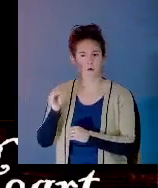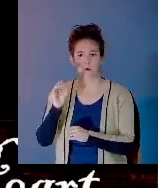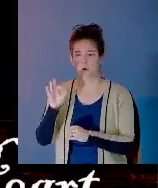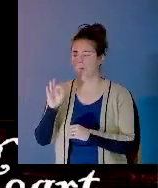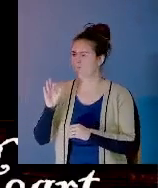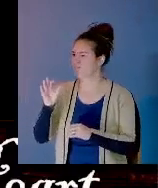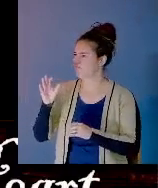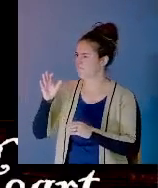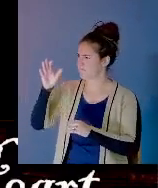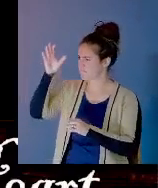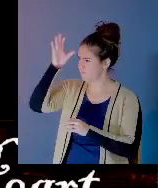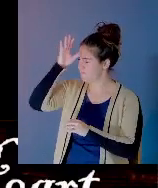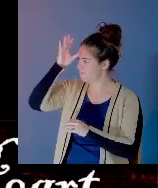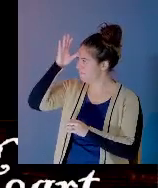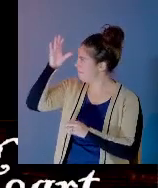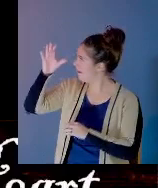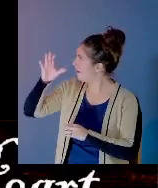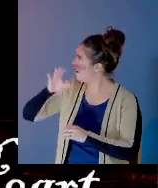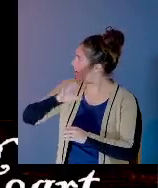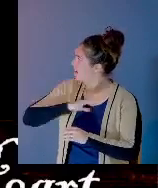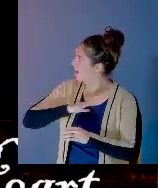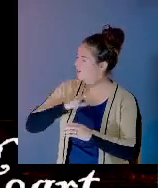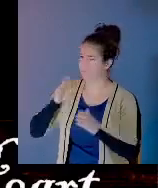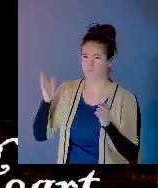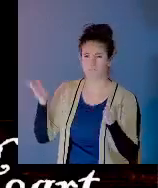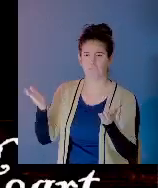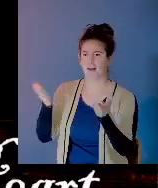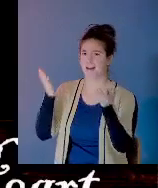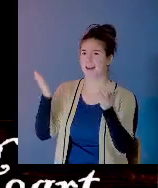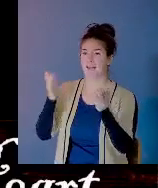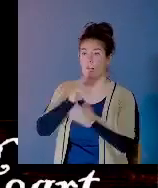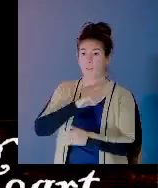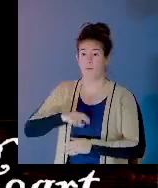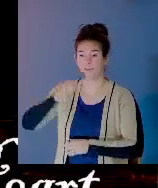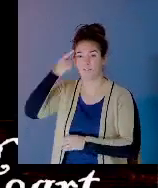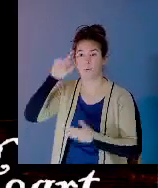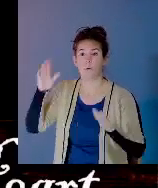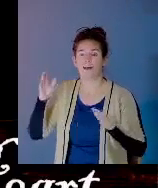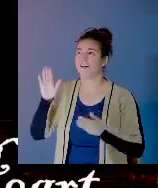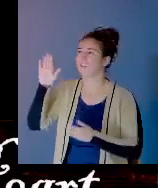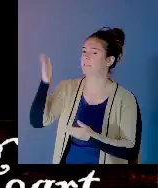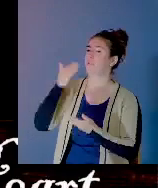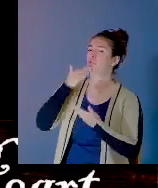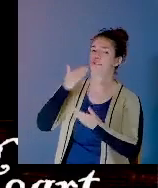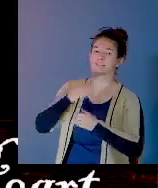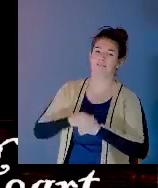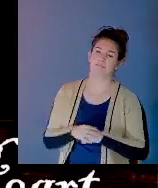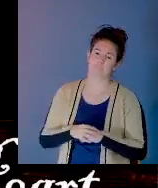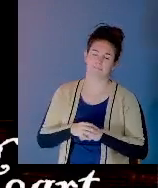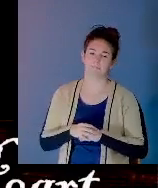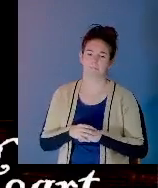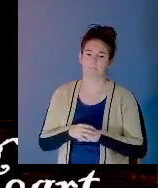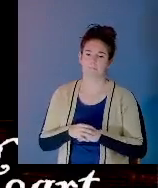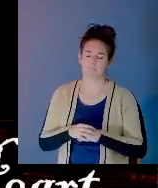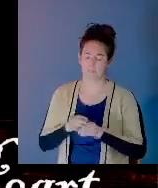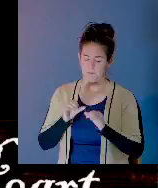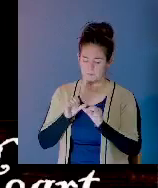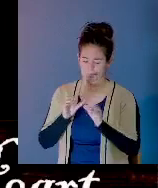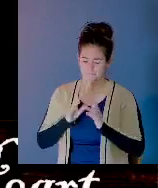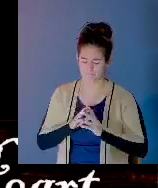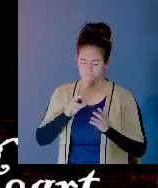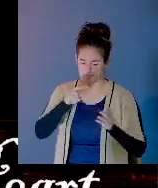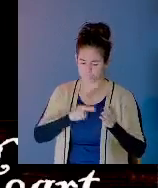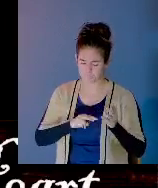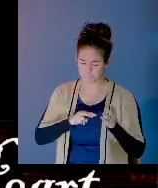Oh, man, imagine if men would just praise him for his goodness. And it goes on, it says, "And for his wonderful works to the children of